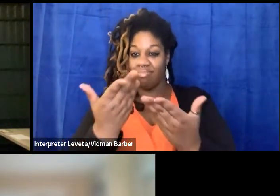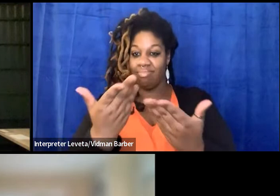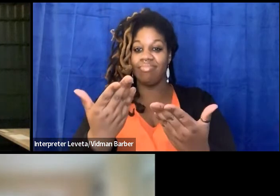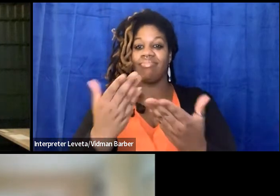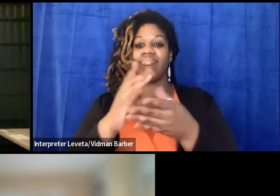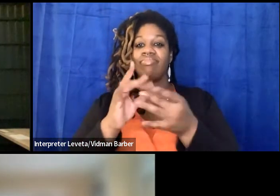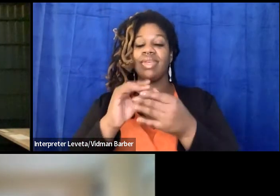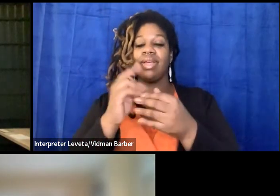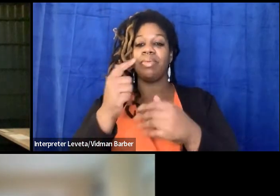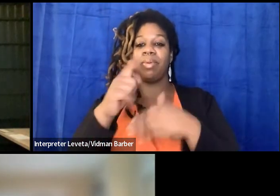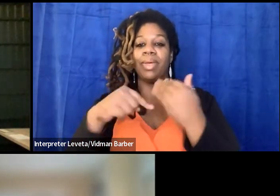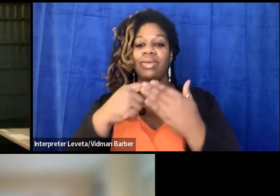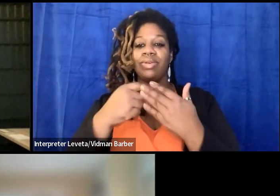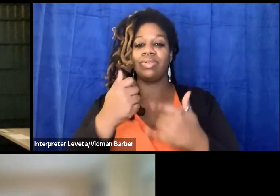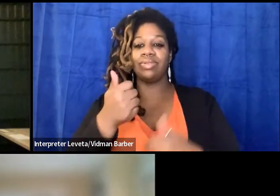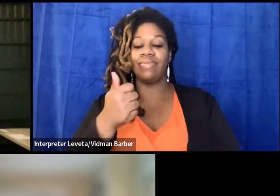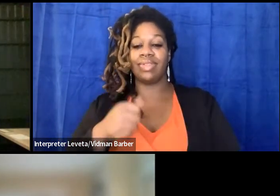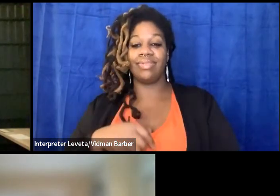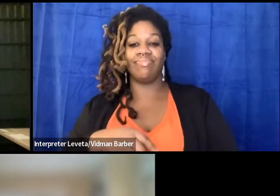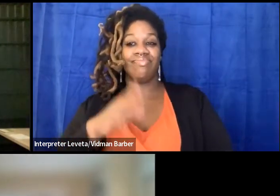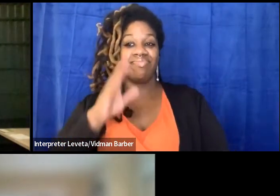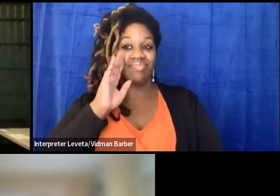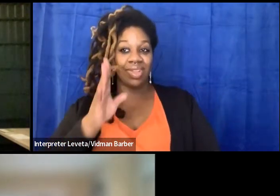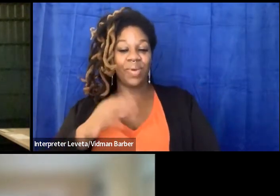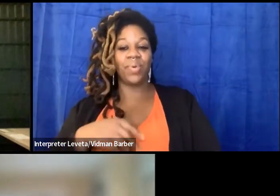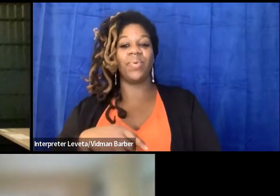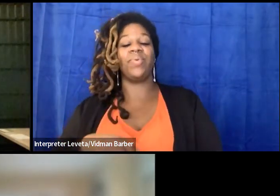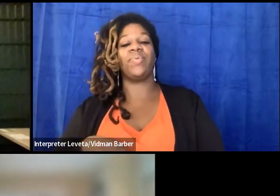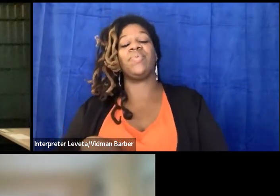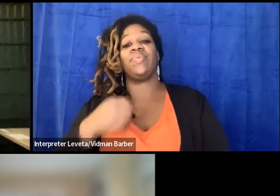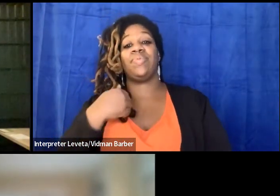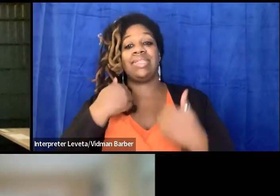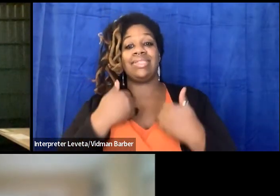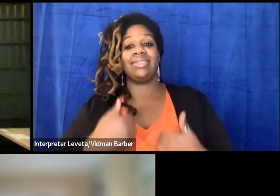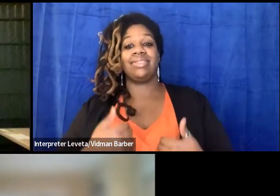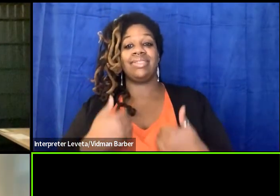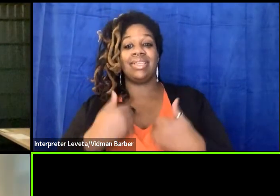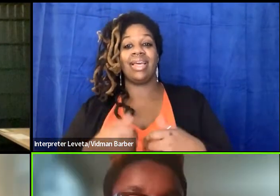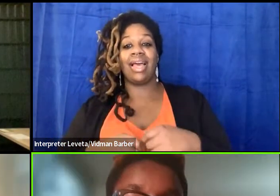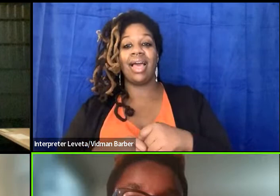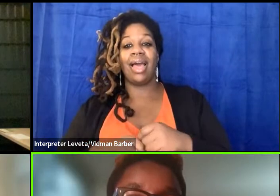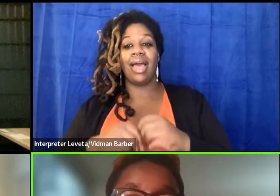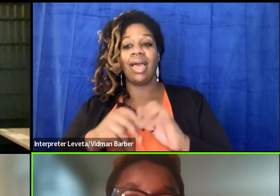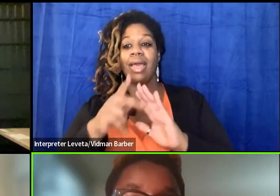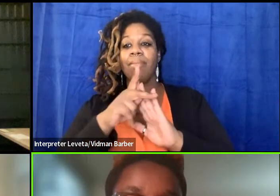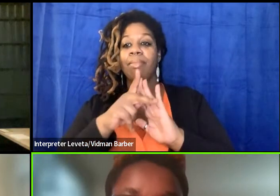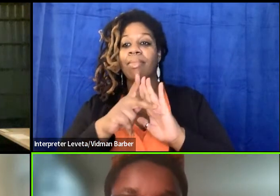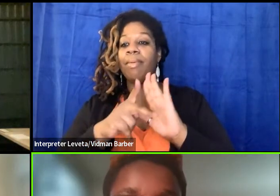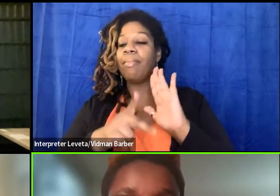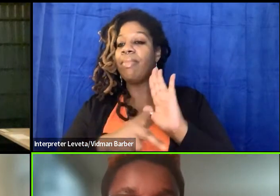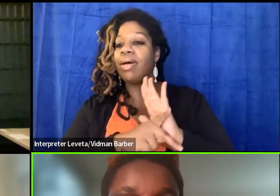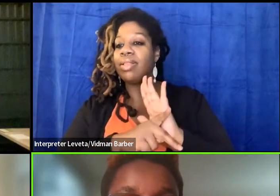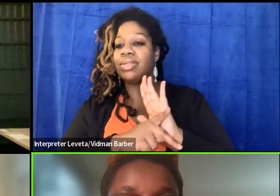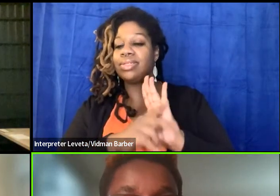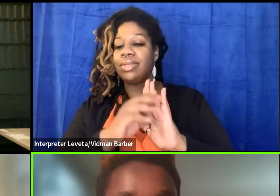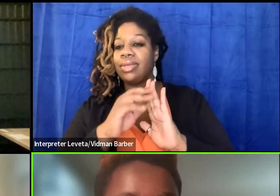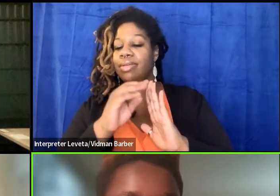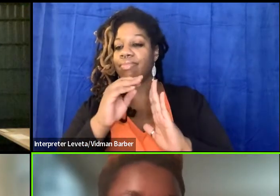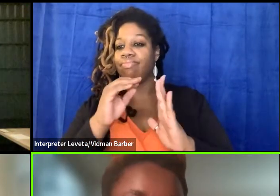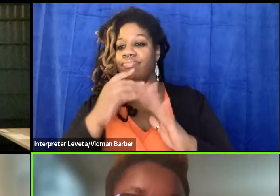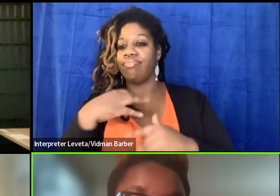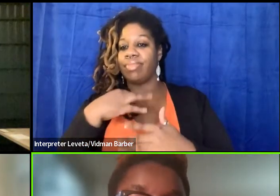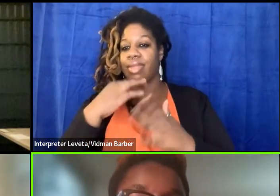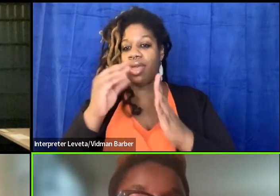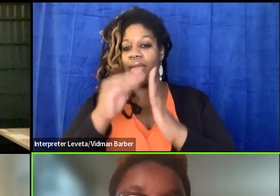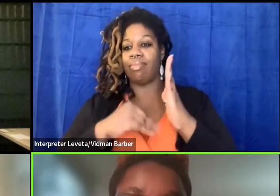Hello, I am Dakri Godosolo. I am a policy fellow at the Electrification Coalition. I am also a Ray